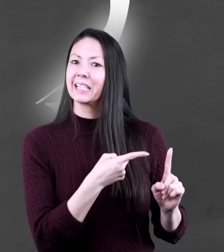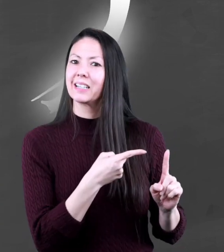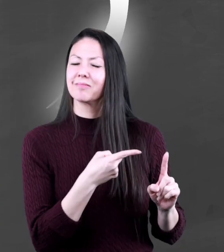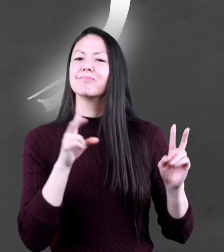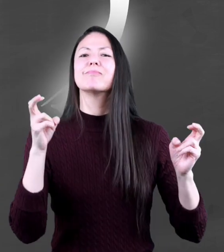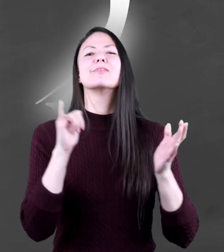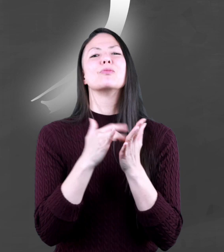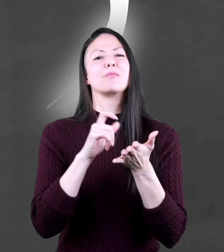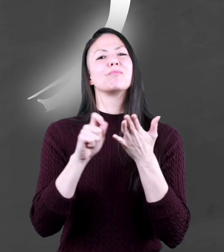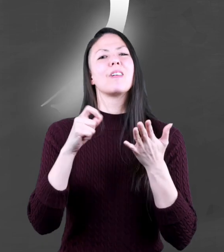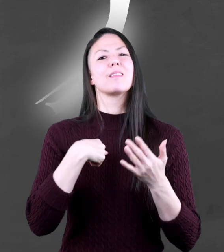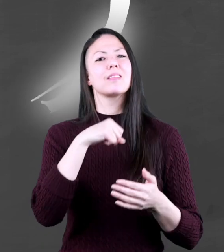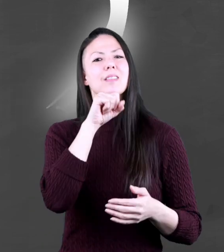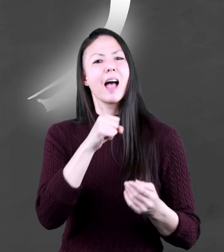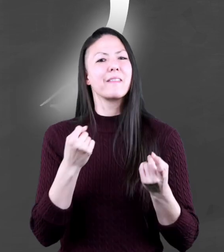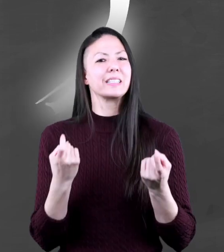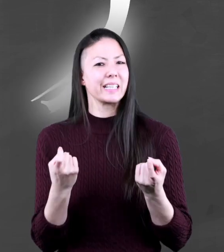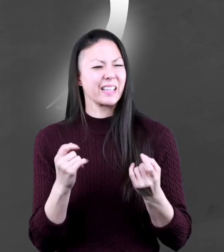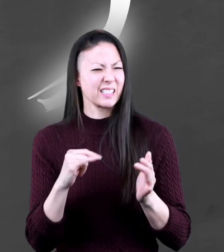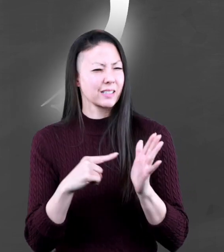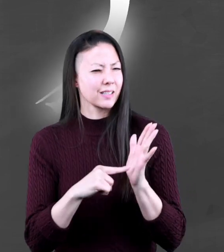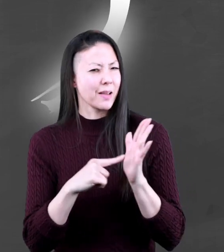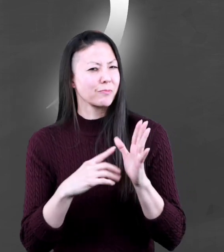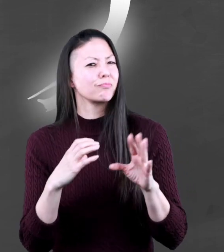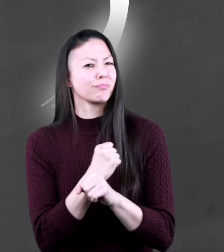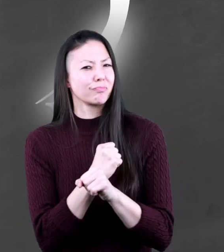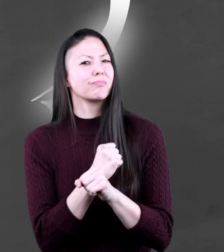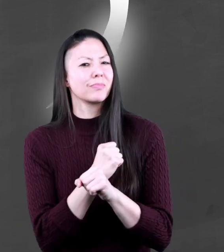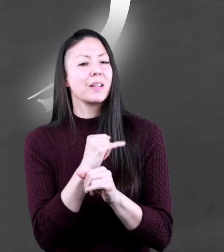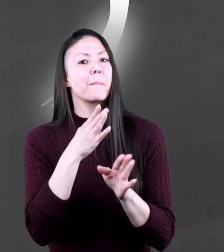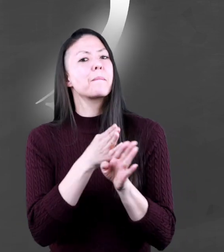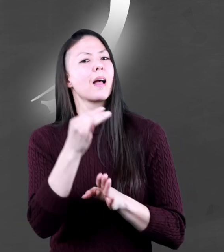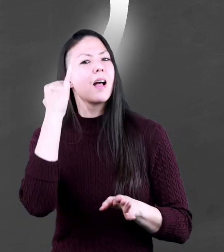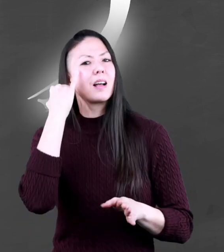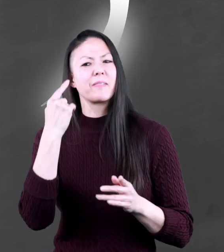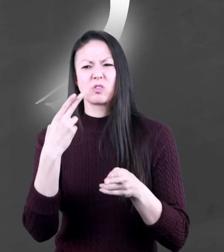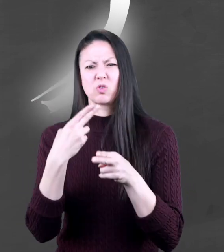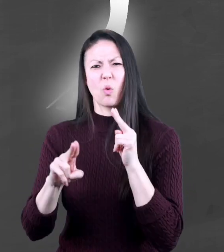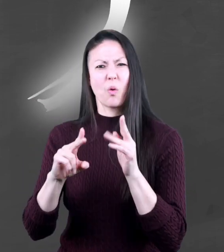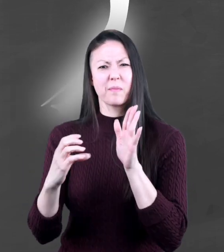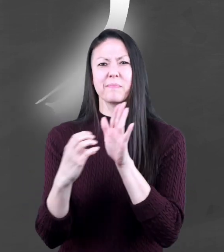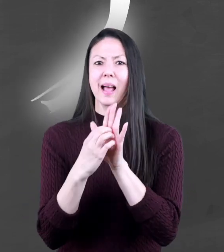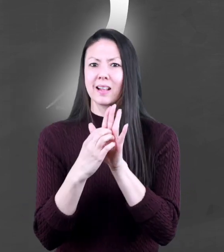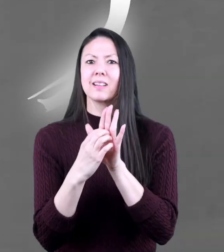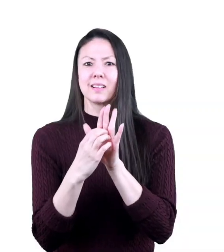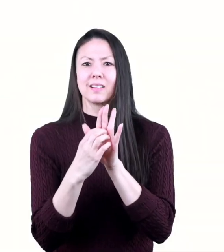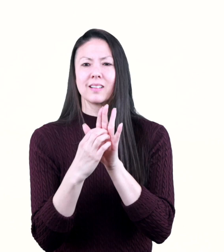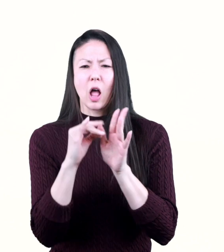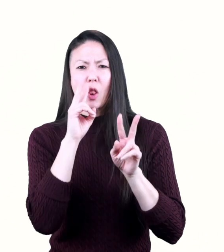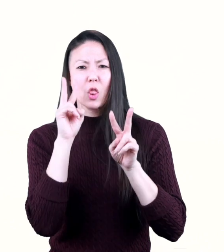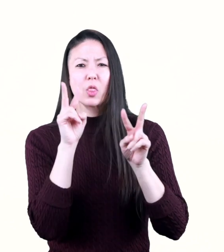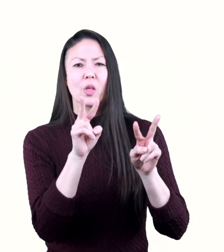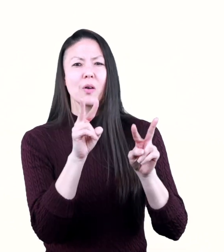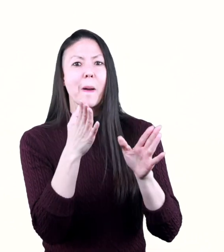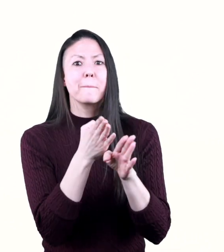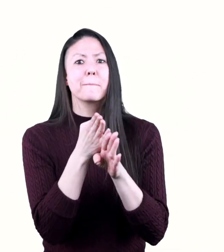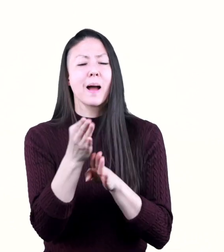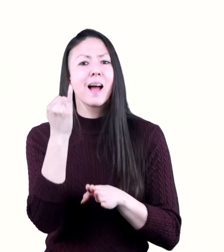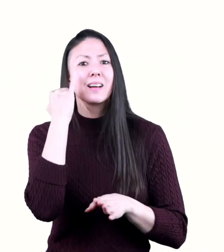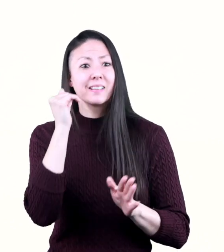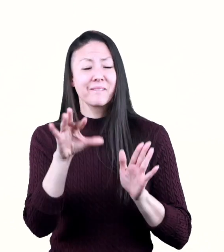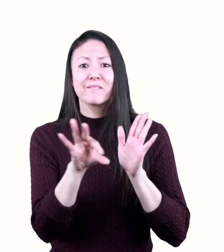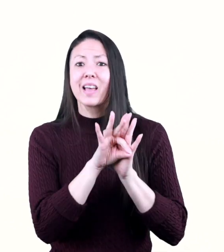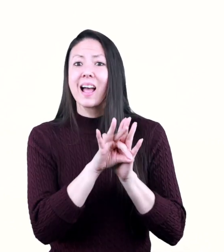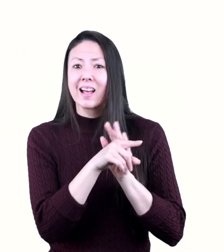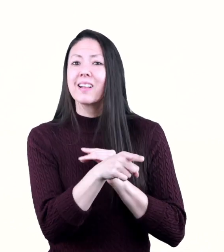ski. I love to ski is a short example of finding a main idea in a single paragraph. Now, let's look at